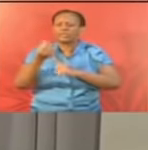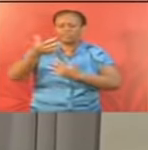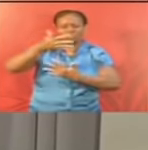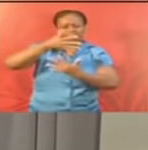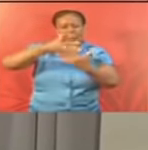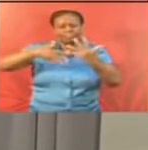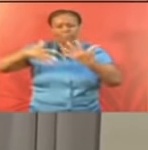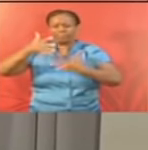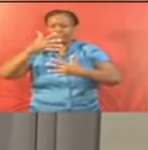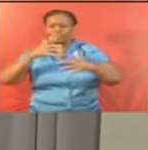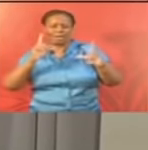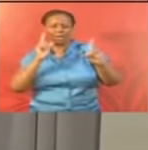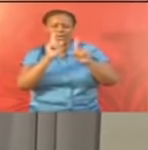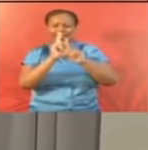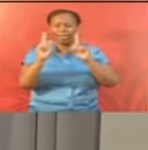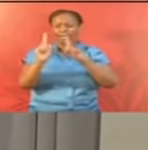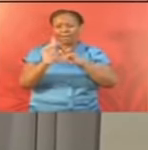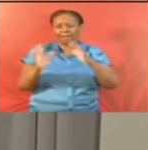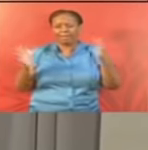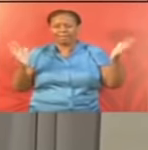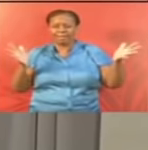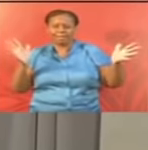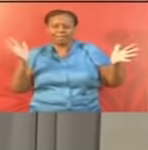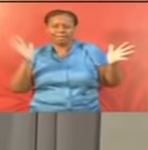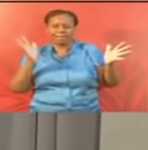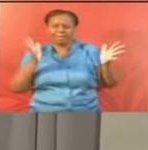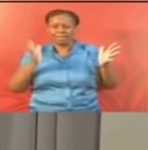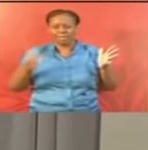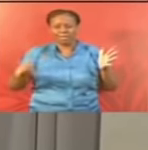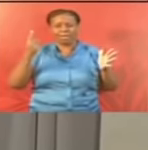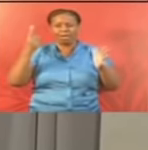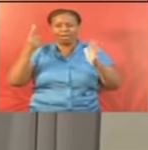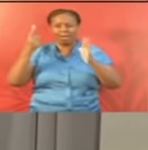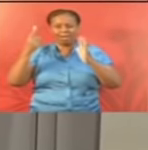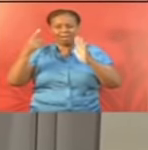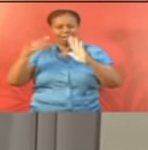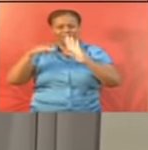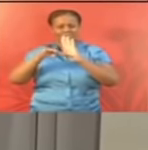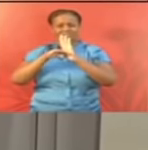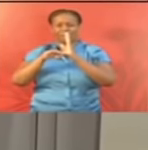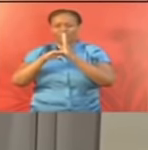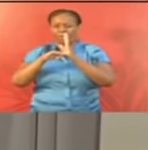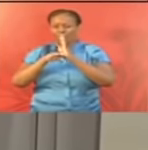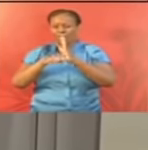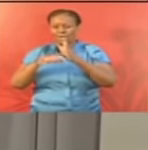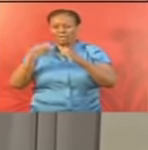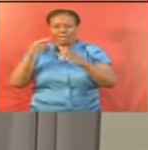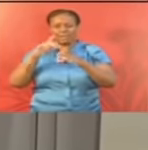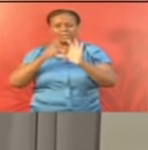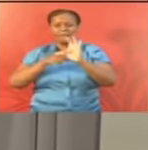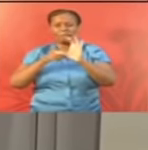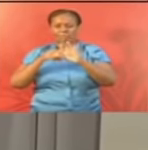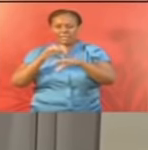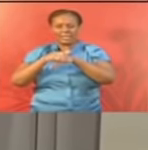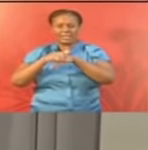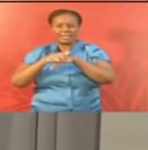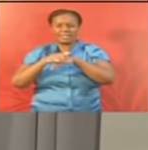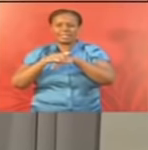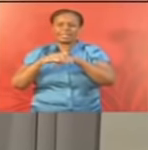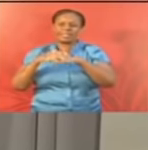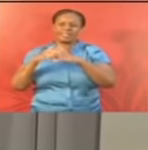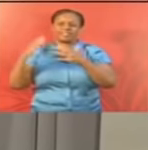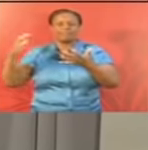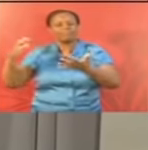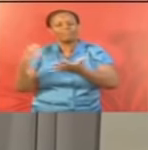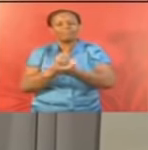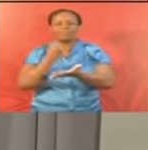A particular football club in England held a charity match, and due to lack of proper precautions, that